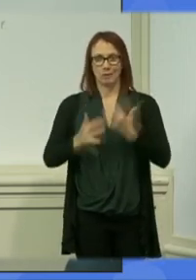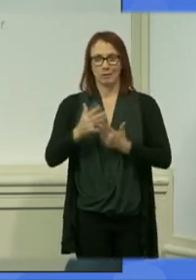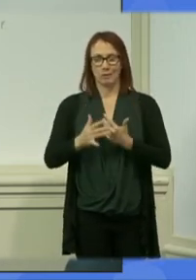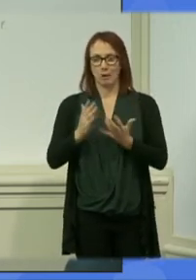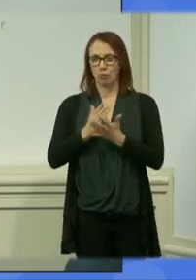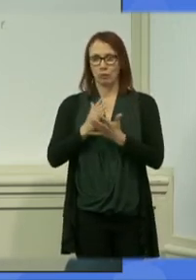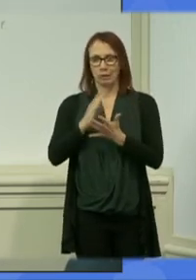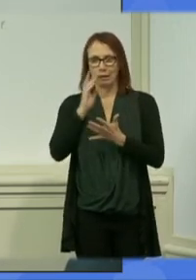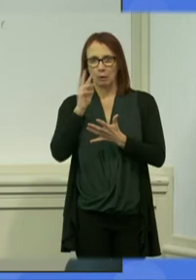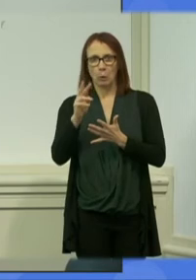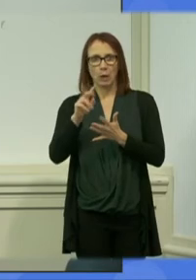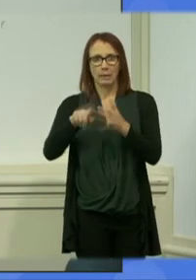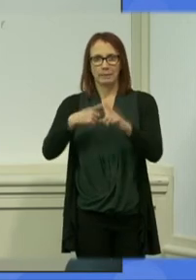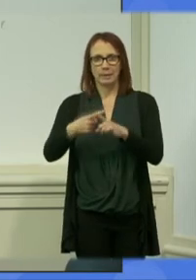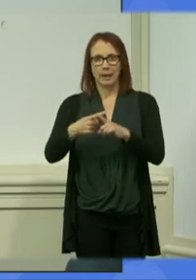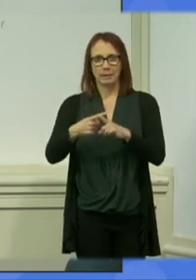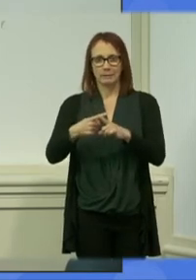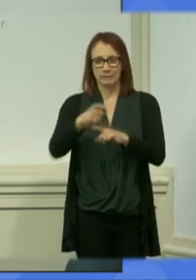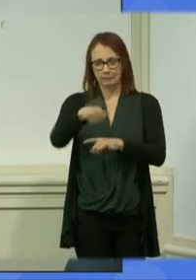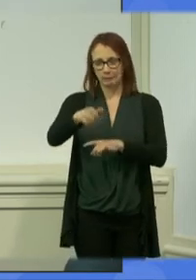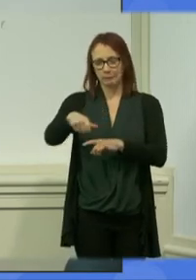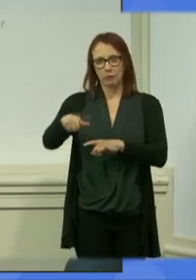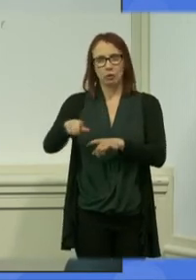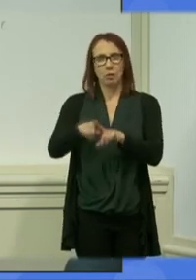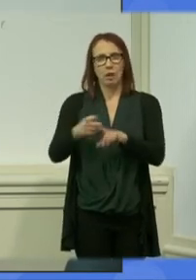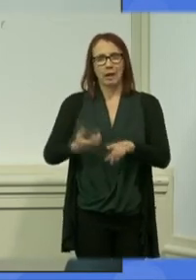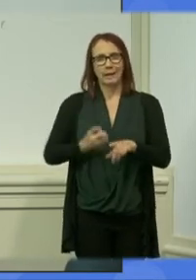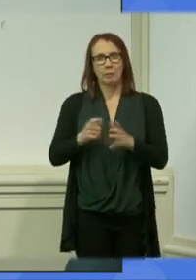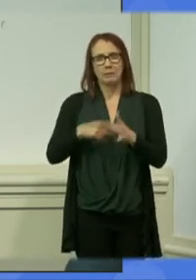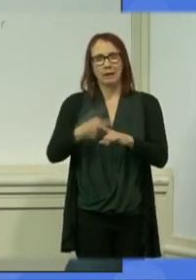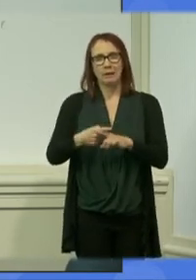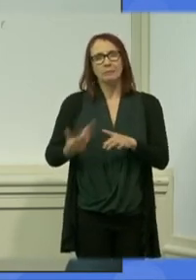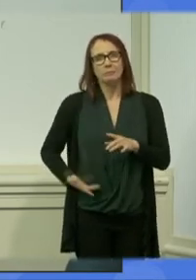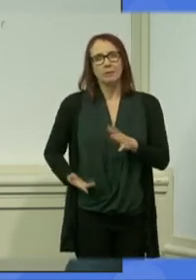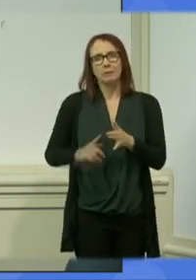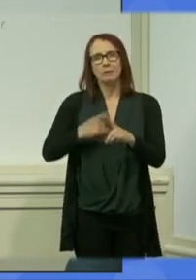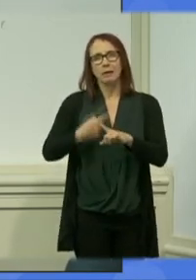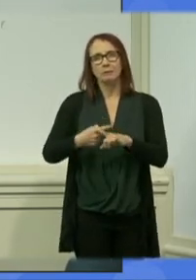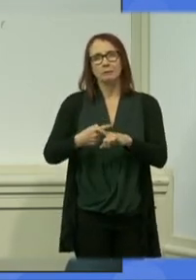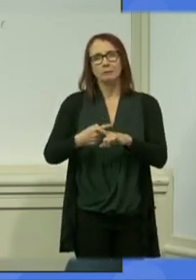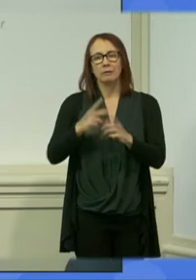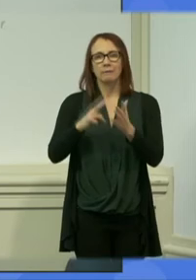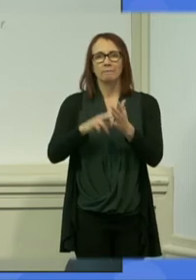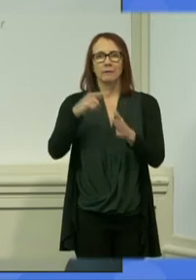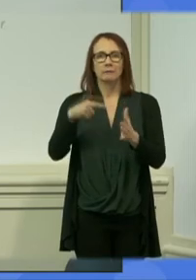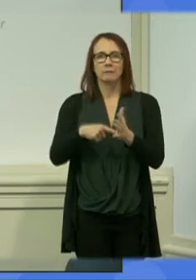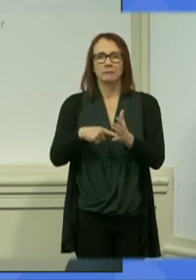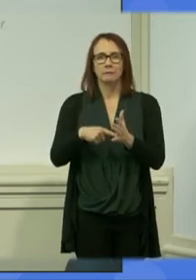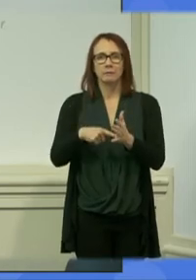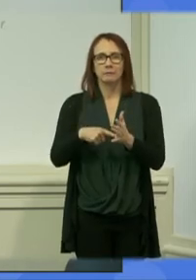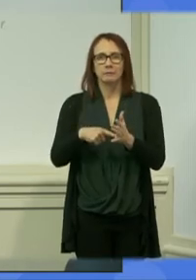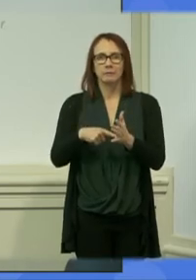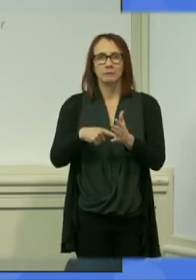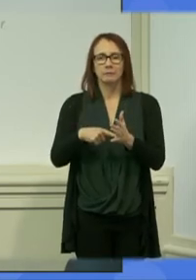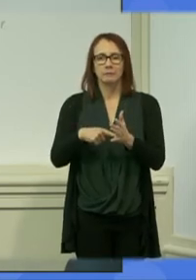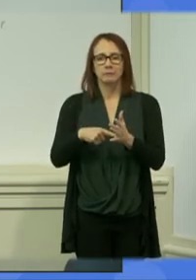the taxes that individuals are affected by, so income tax, business taxes, VAT, and I'll come back